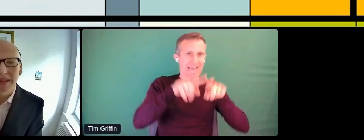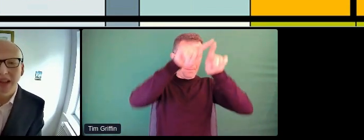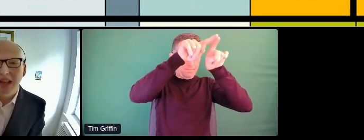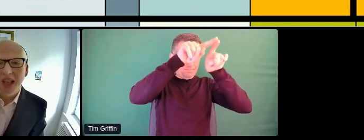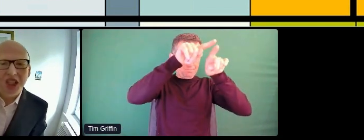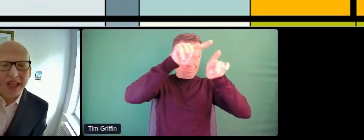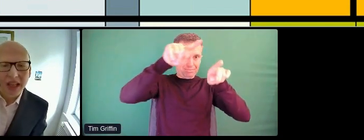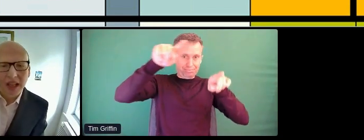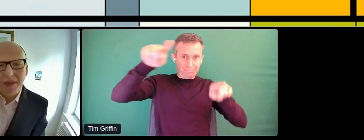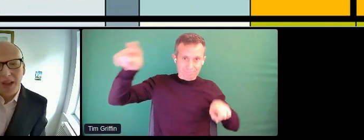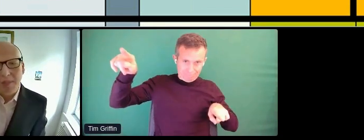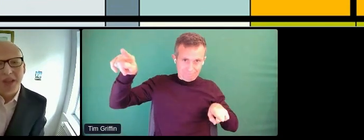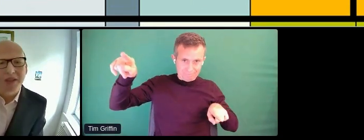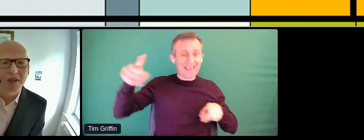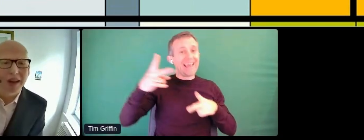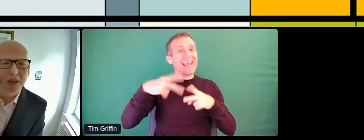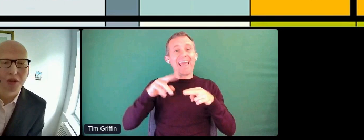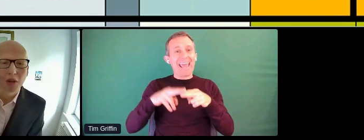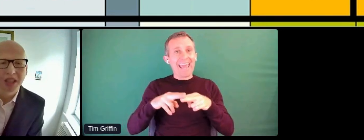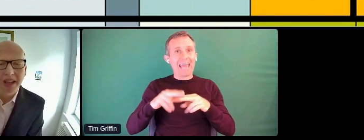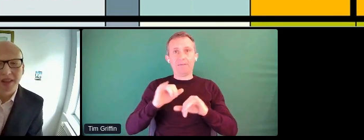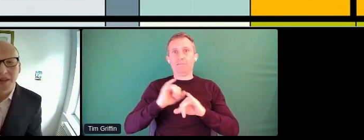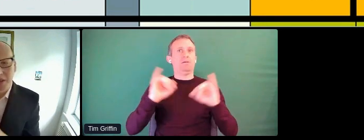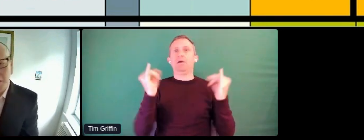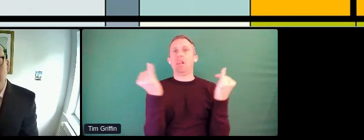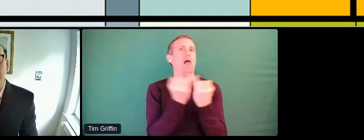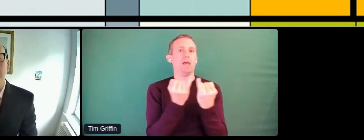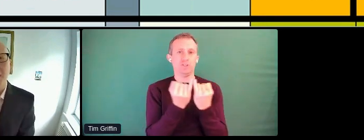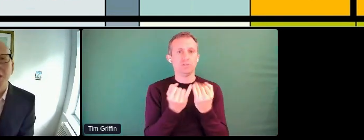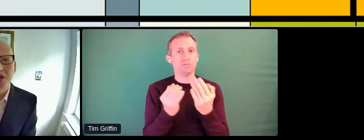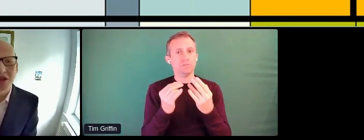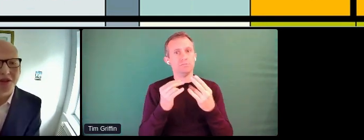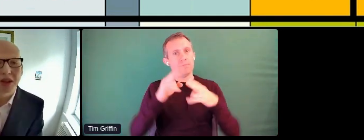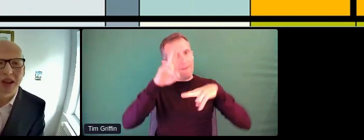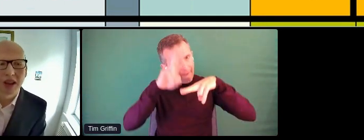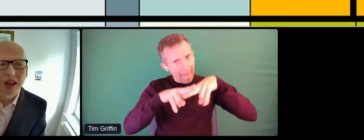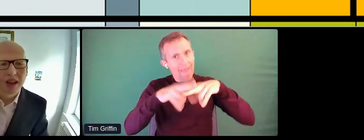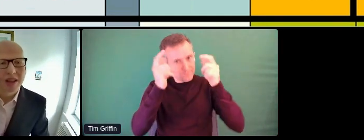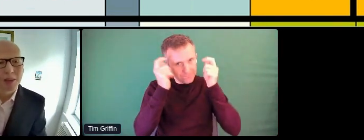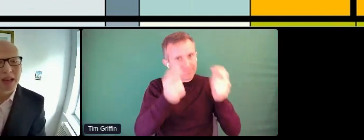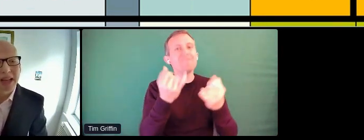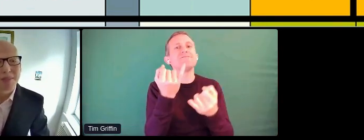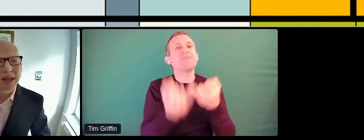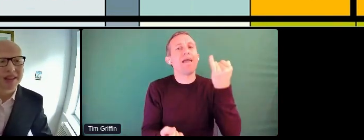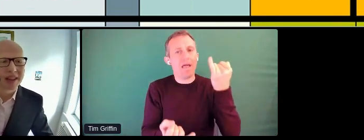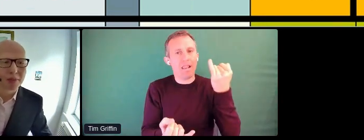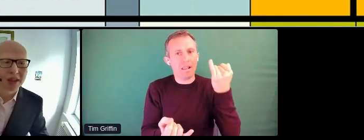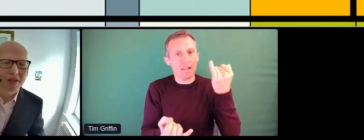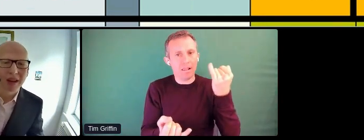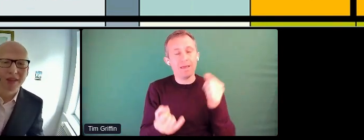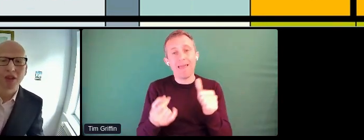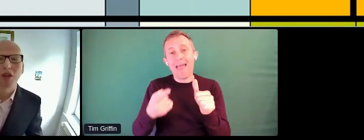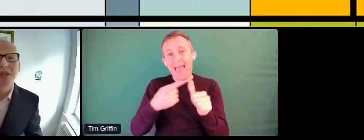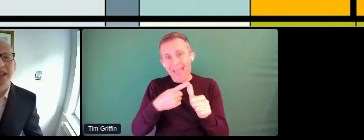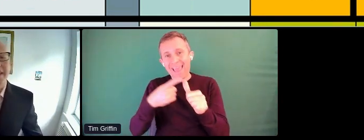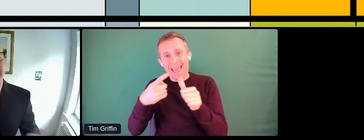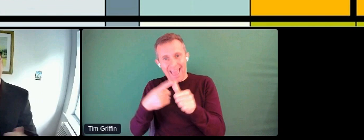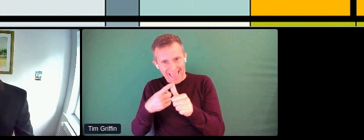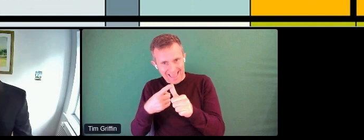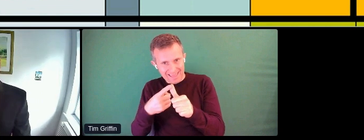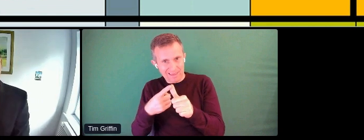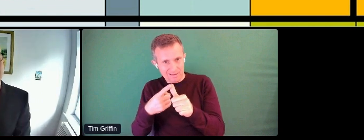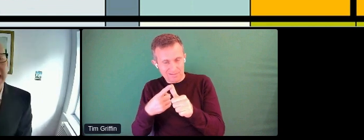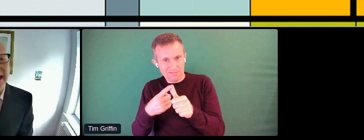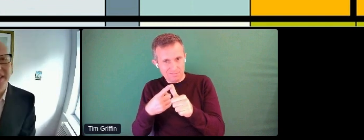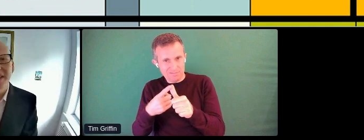contrast criteria, G if it can be used for graphical objects, so it's got 3:1 contrast or higher. AA means that as well as for graphical objects,